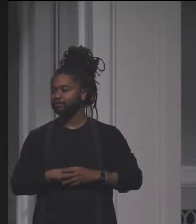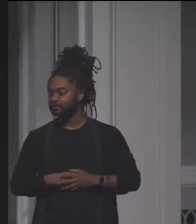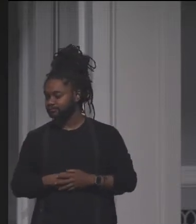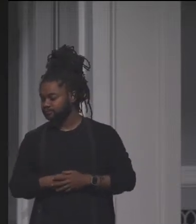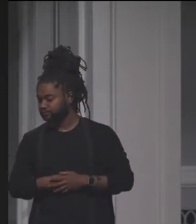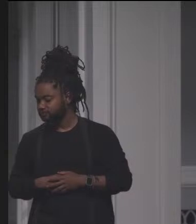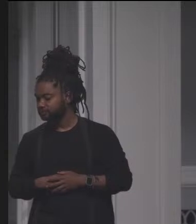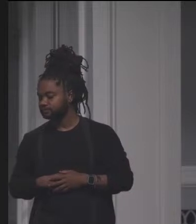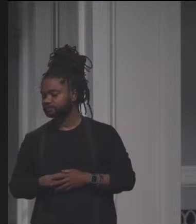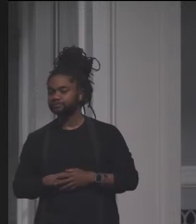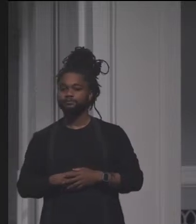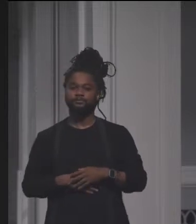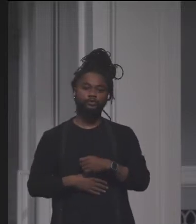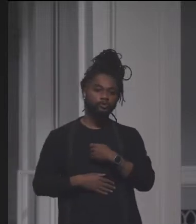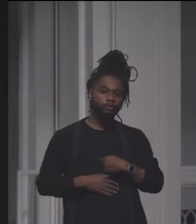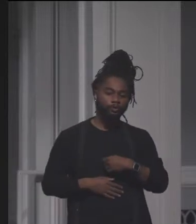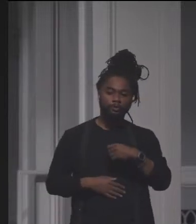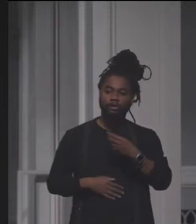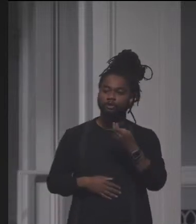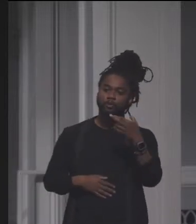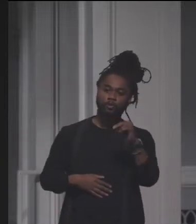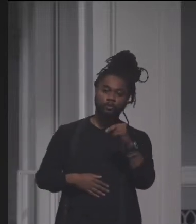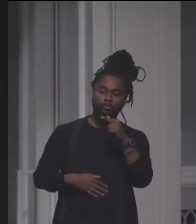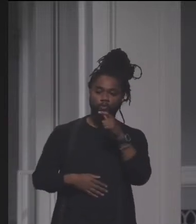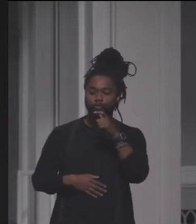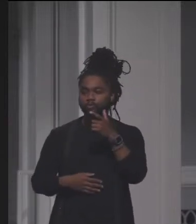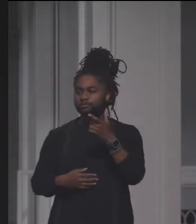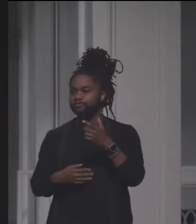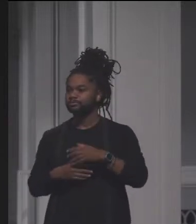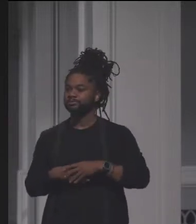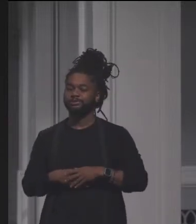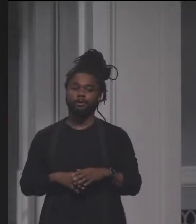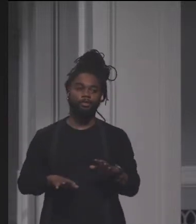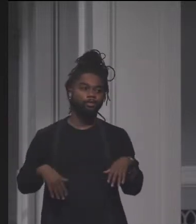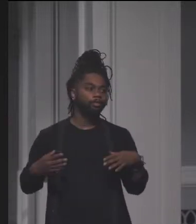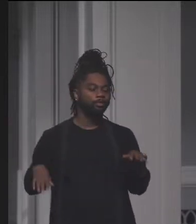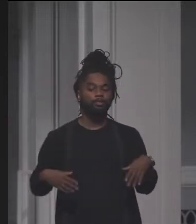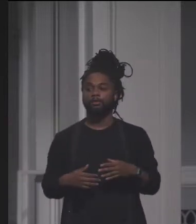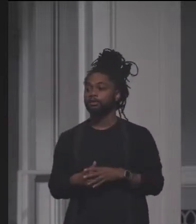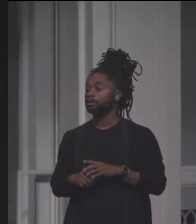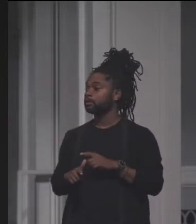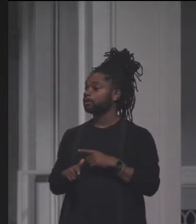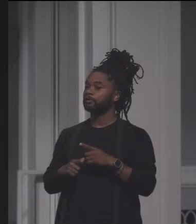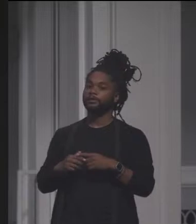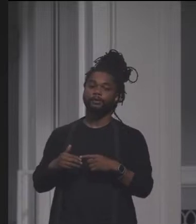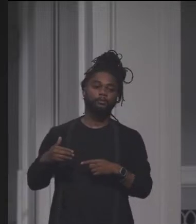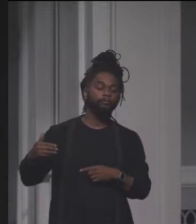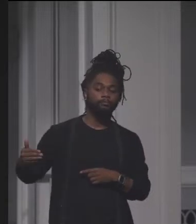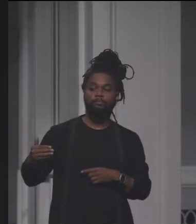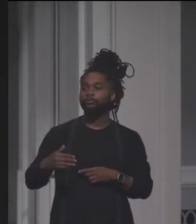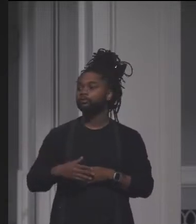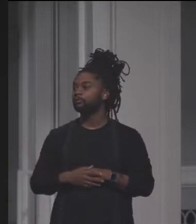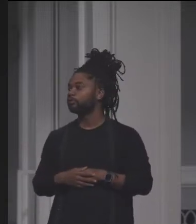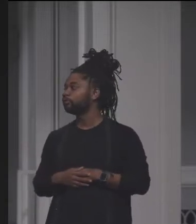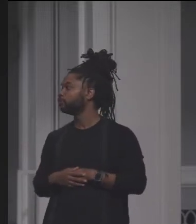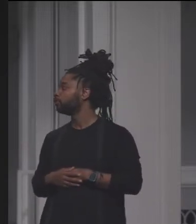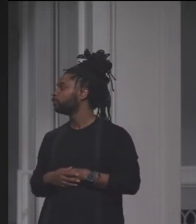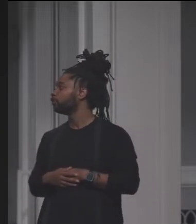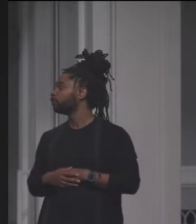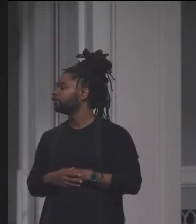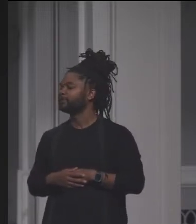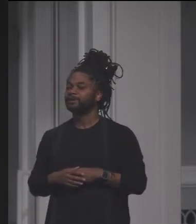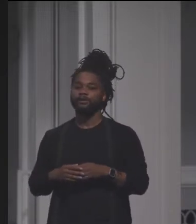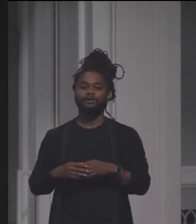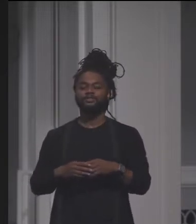The superhero who just does what they do, and then they move on, leaving all this shattered